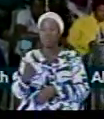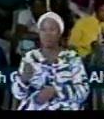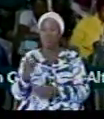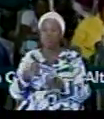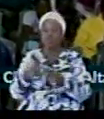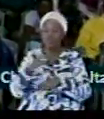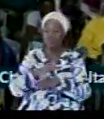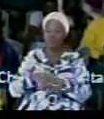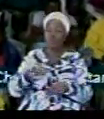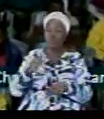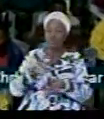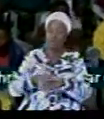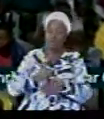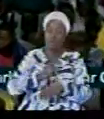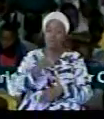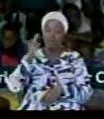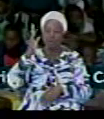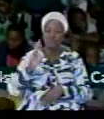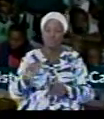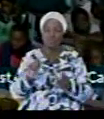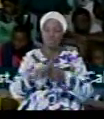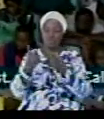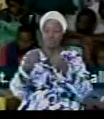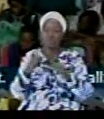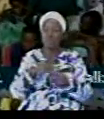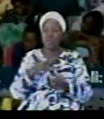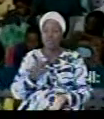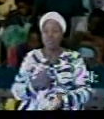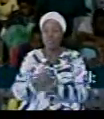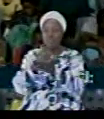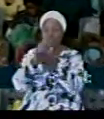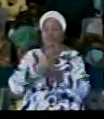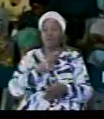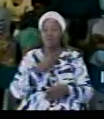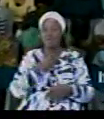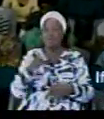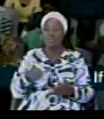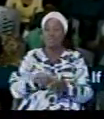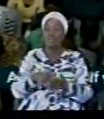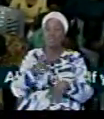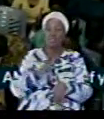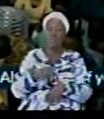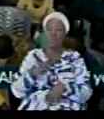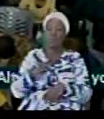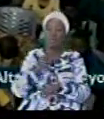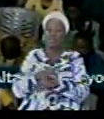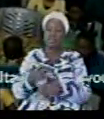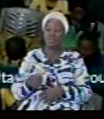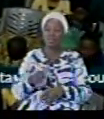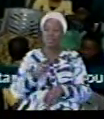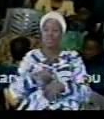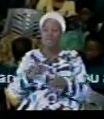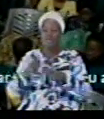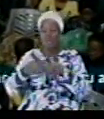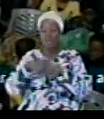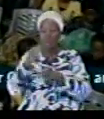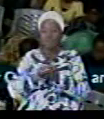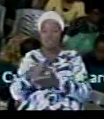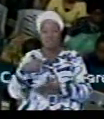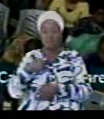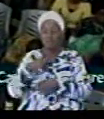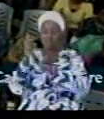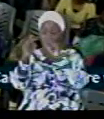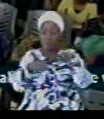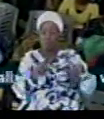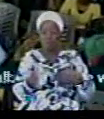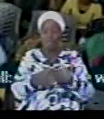our minister to help us during this counseling period. After that, we'll be coming back, and